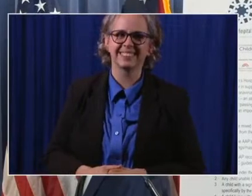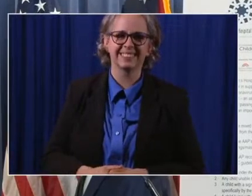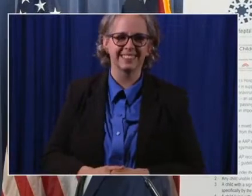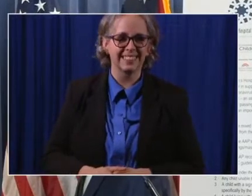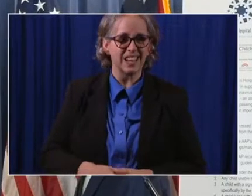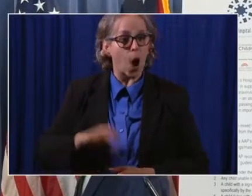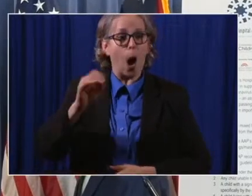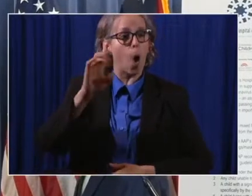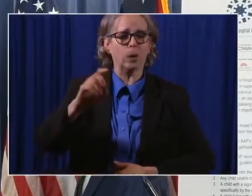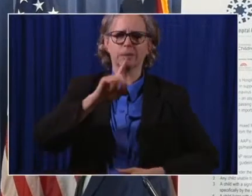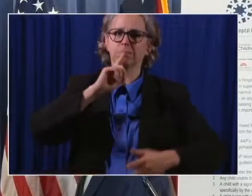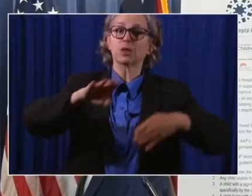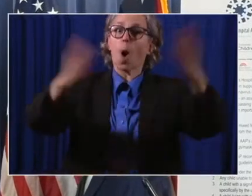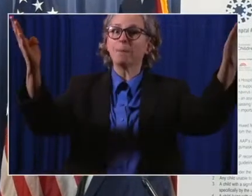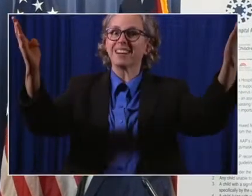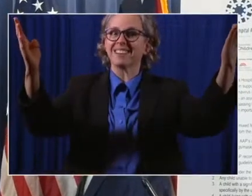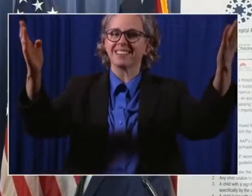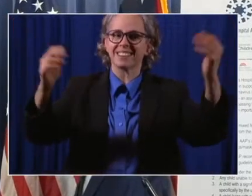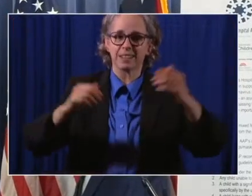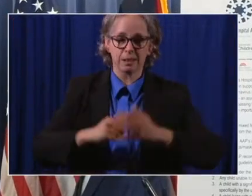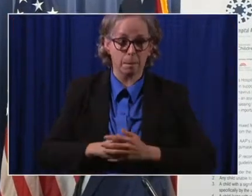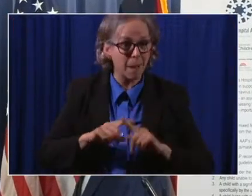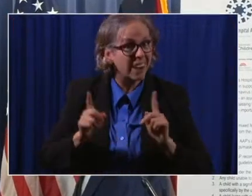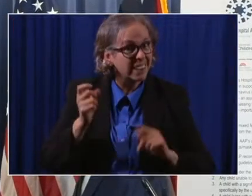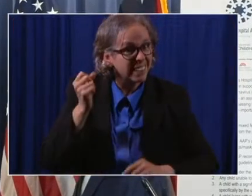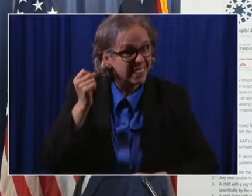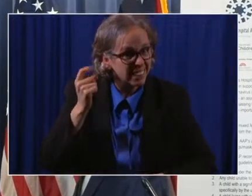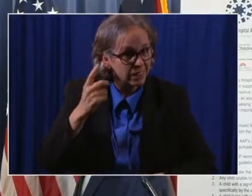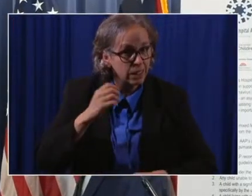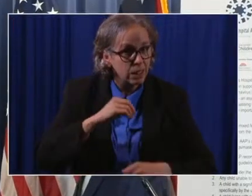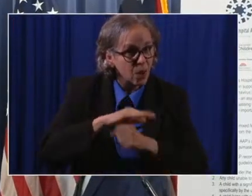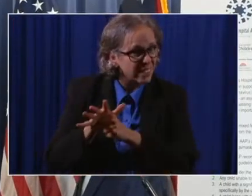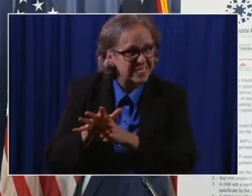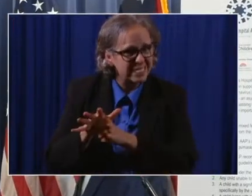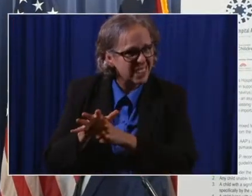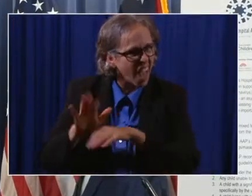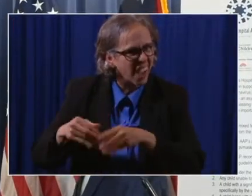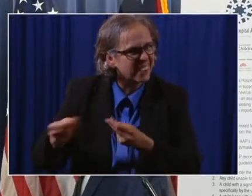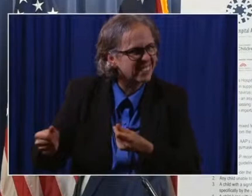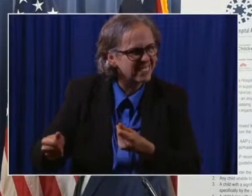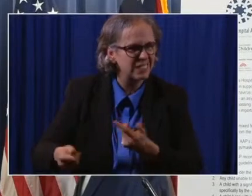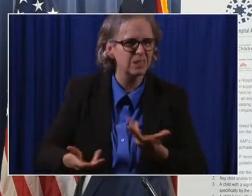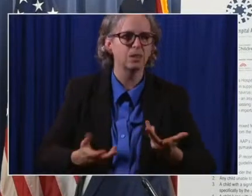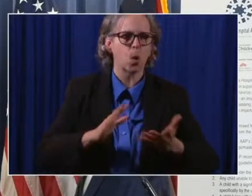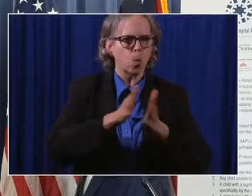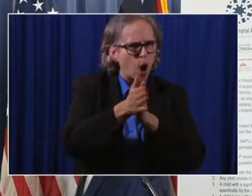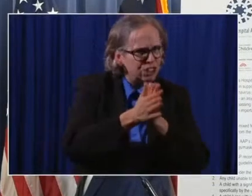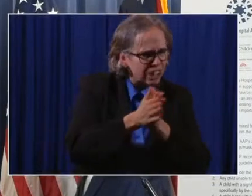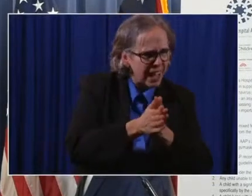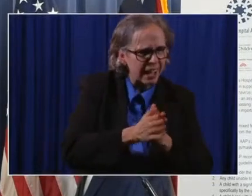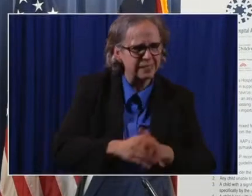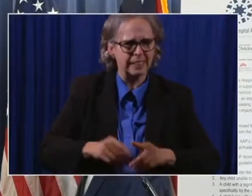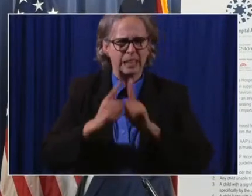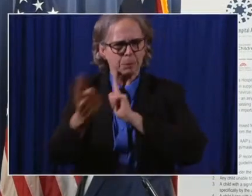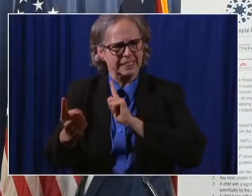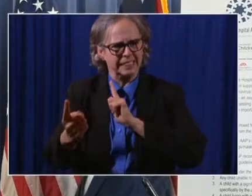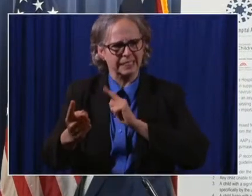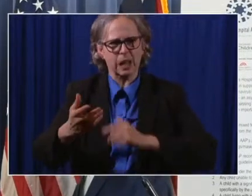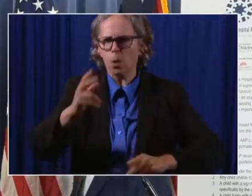Ohio is open, but the fight against COVID-19 isn't finished. Wash your hands, keep your distance, and wear a mask.